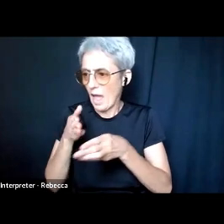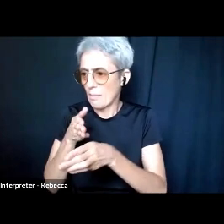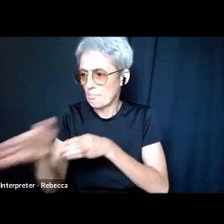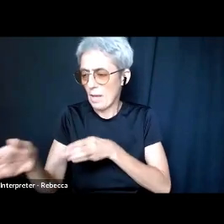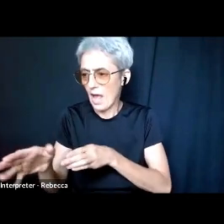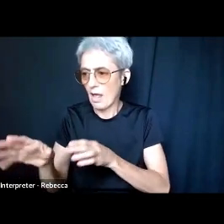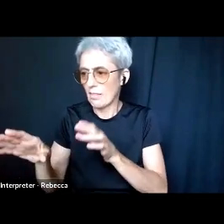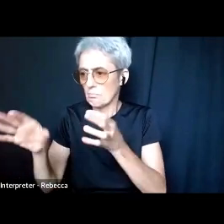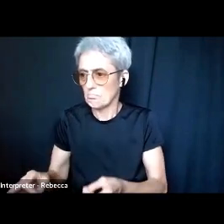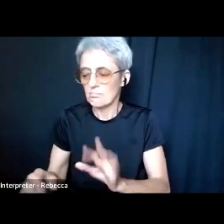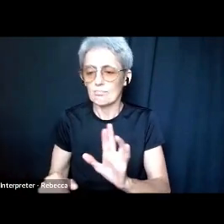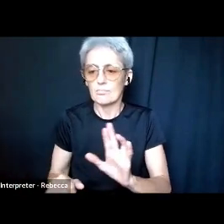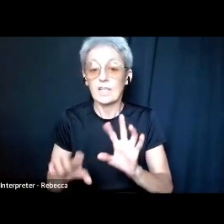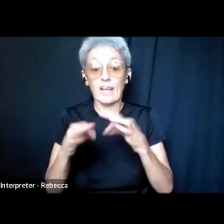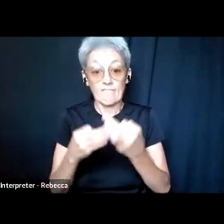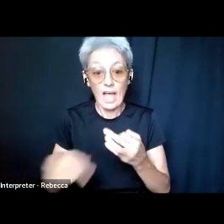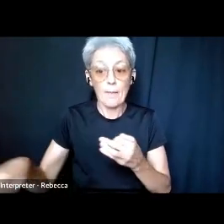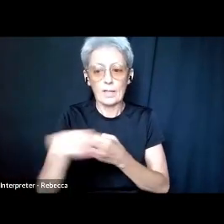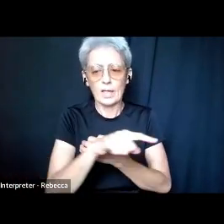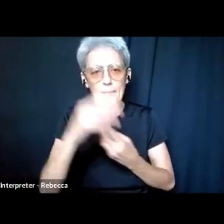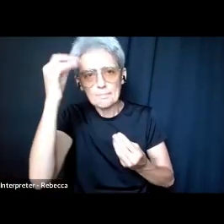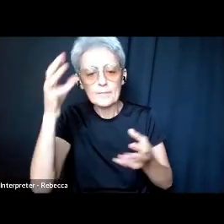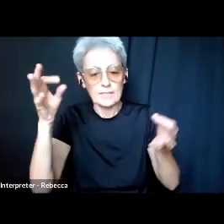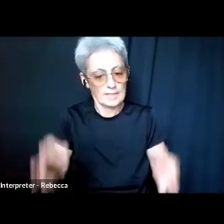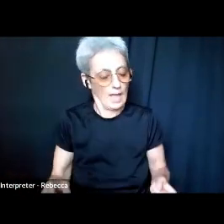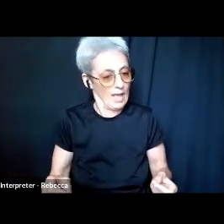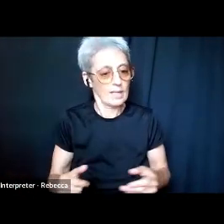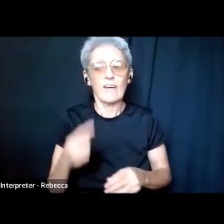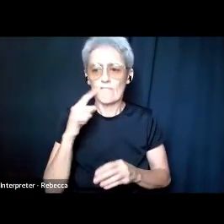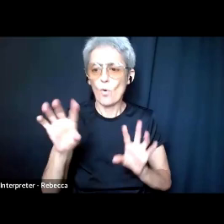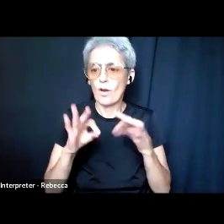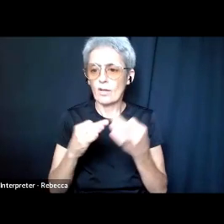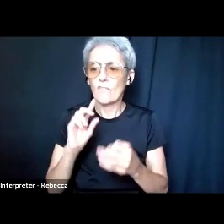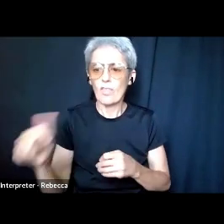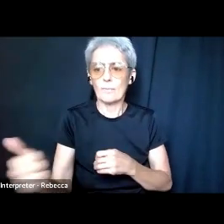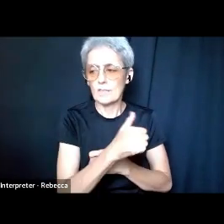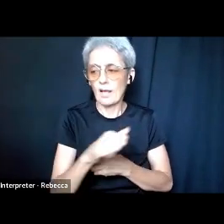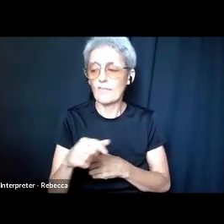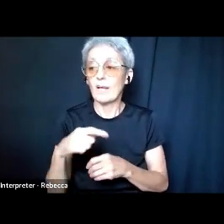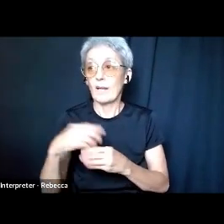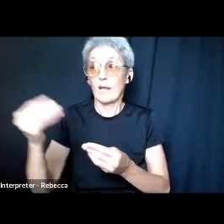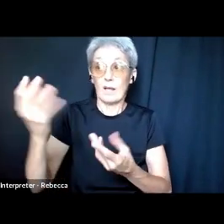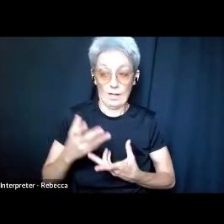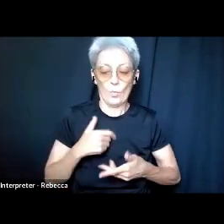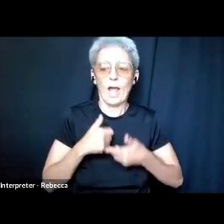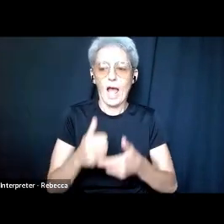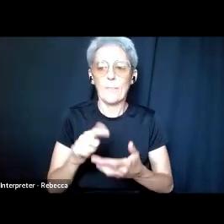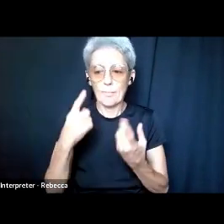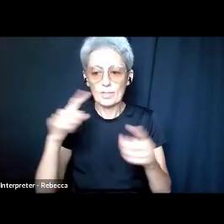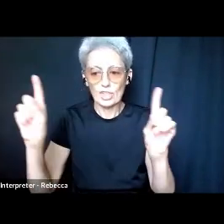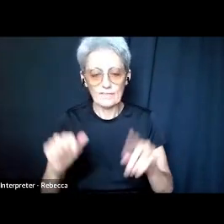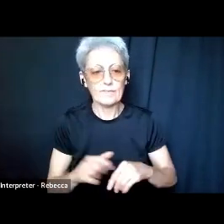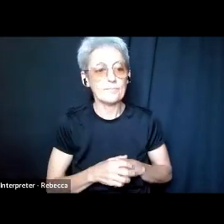by a family for the family, and it's our job to help them get to where they want to go. We also have